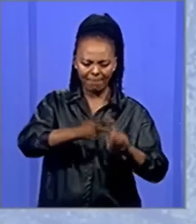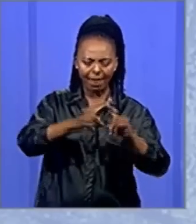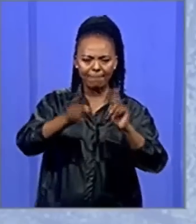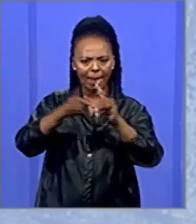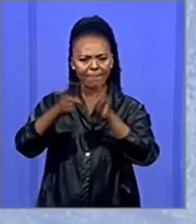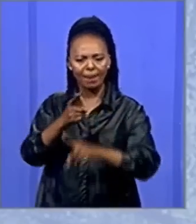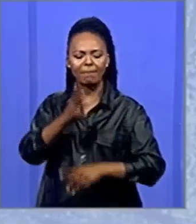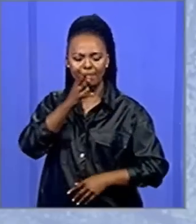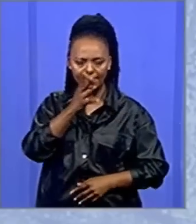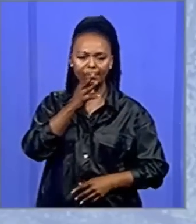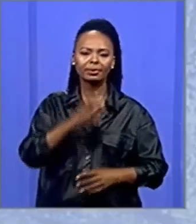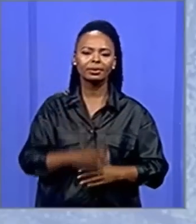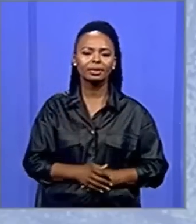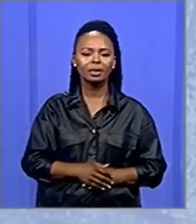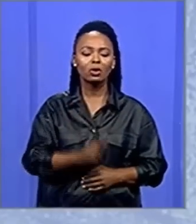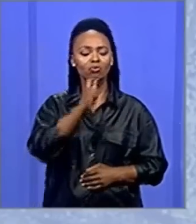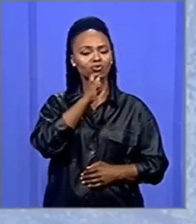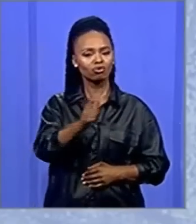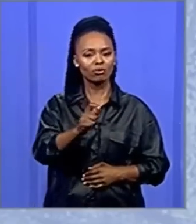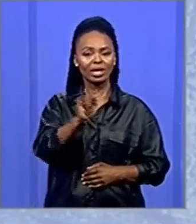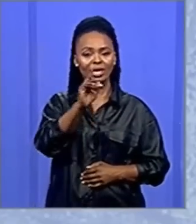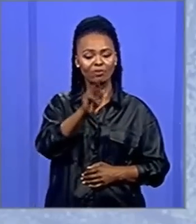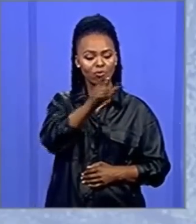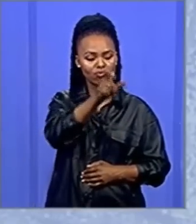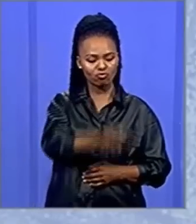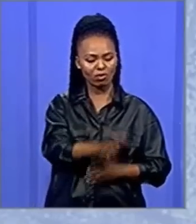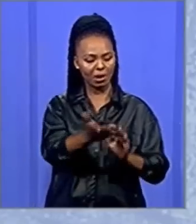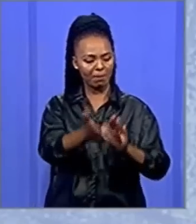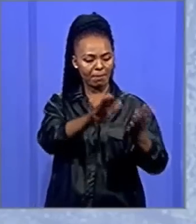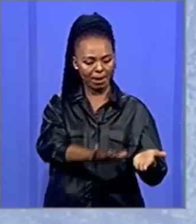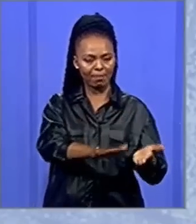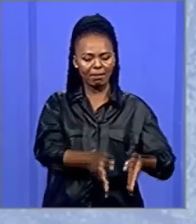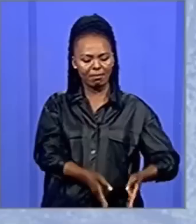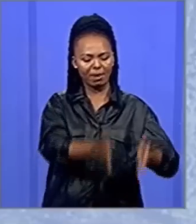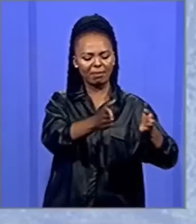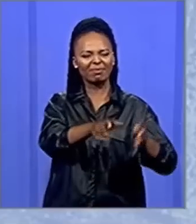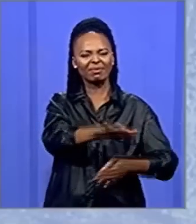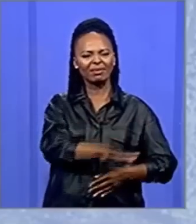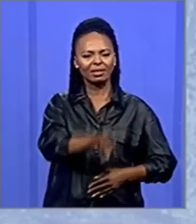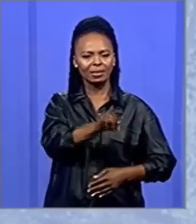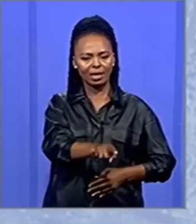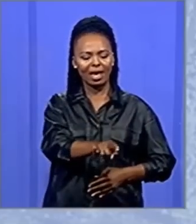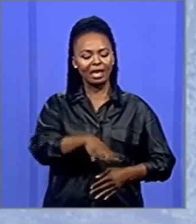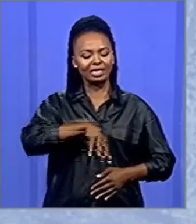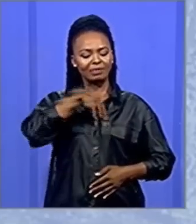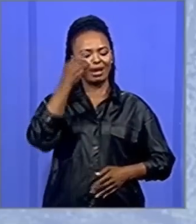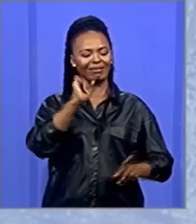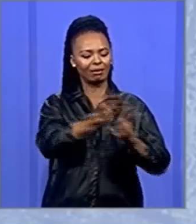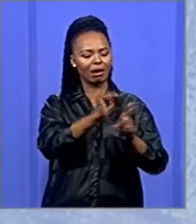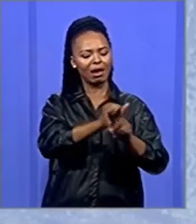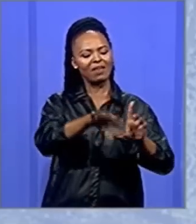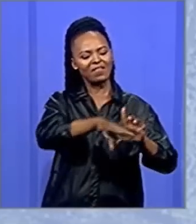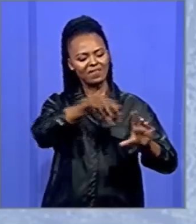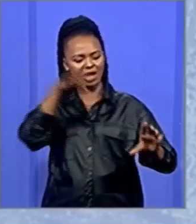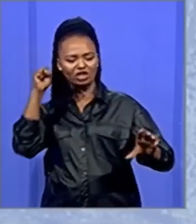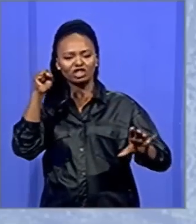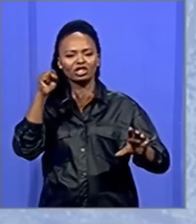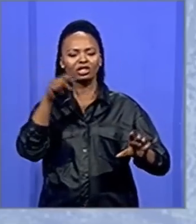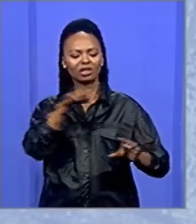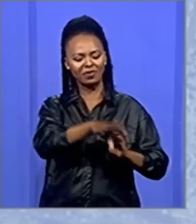tlo fetša setšhaba. Ke nnete motho a tlhokofaletše tseleng ka kotsi ya sefatanaga moya wa gae wa latiwa gore o seke